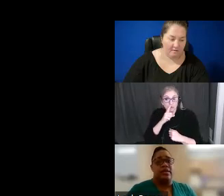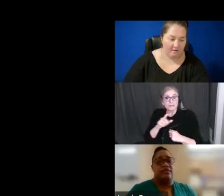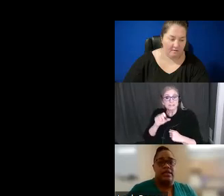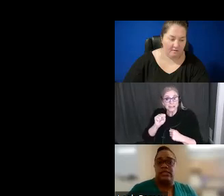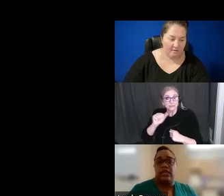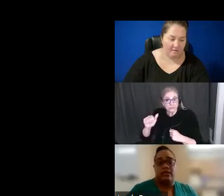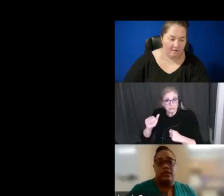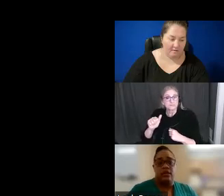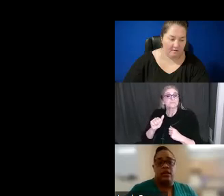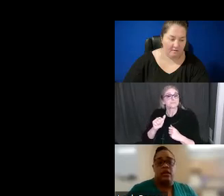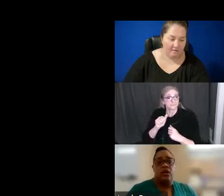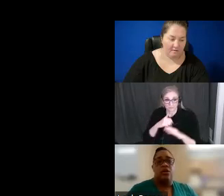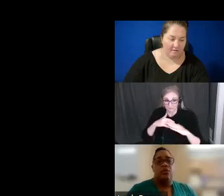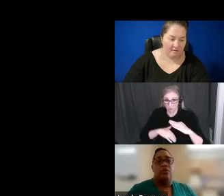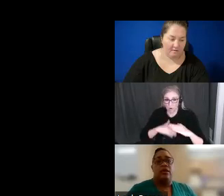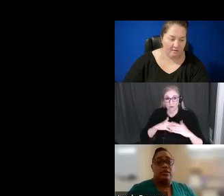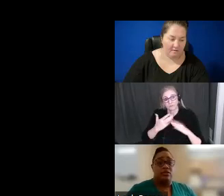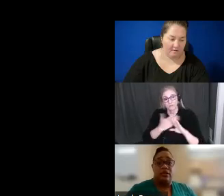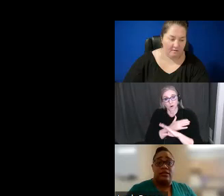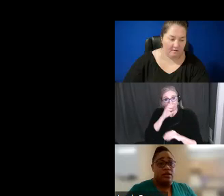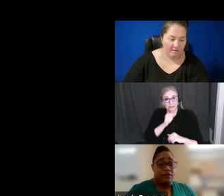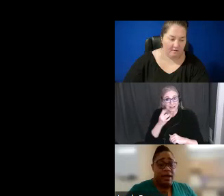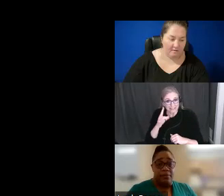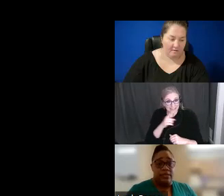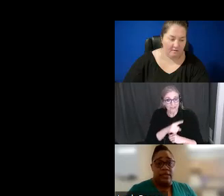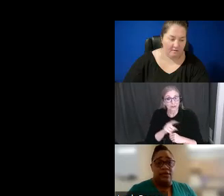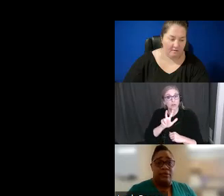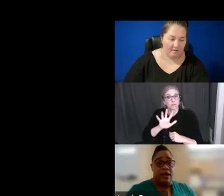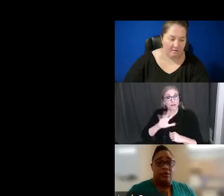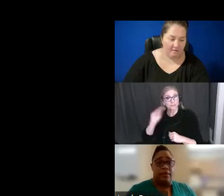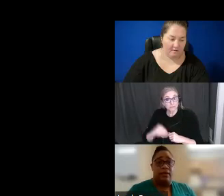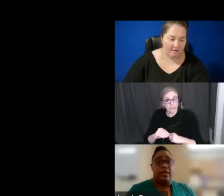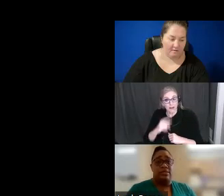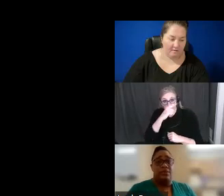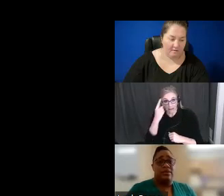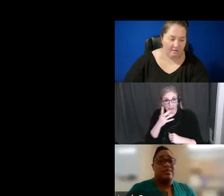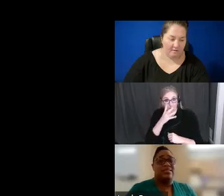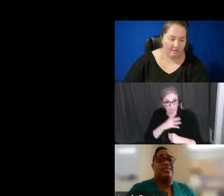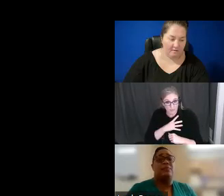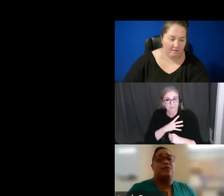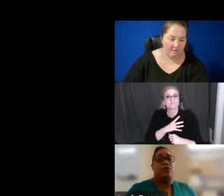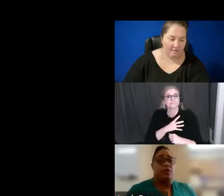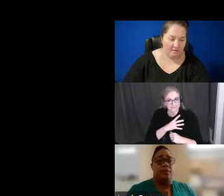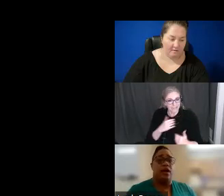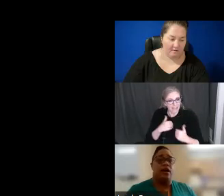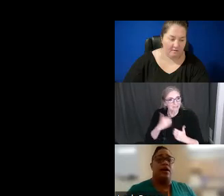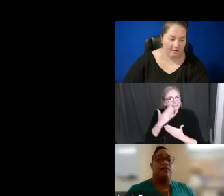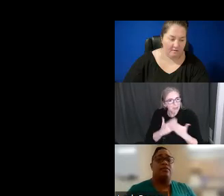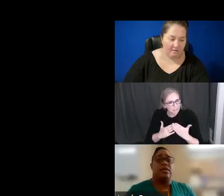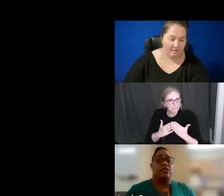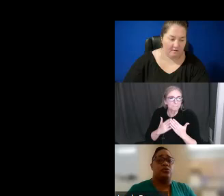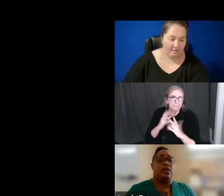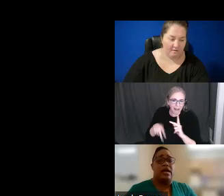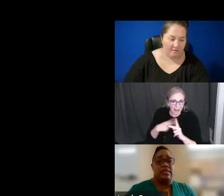before the age of 18. We also know that 35% of Black women experience some form